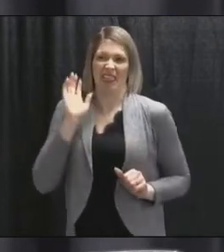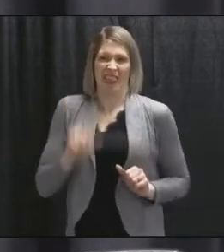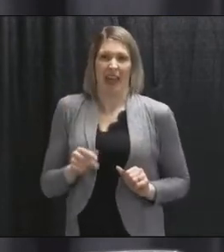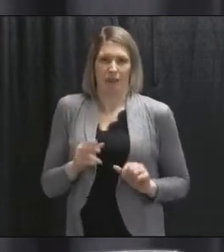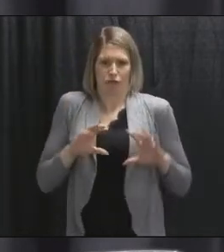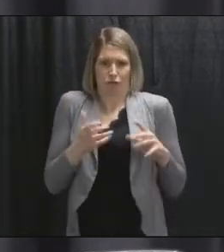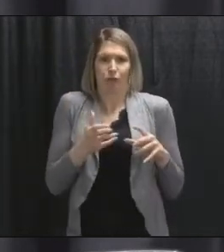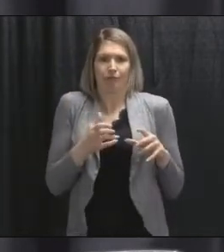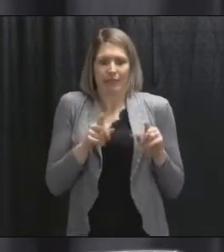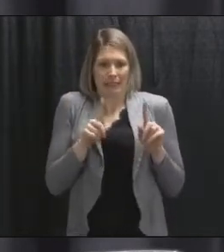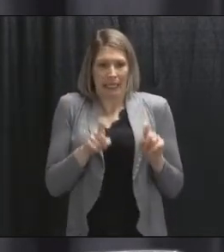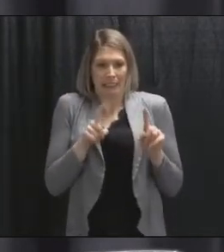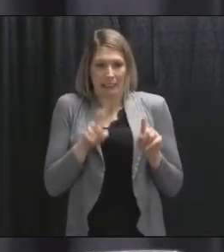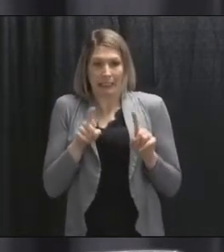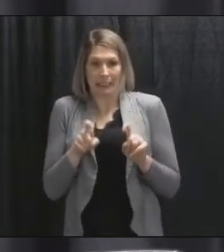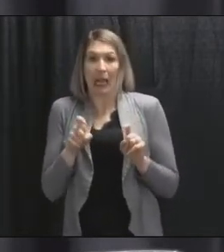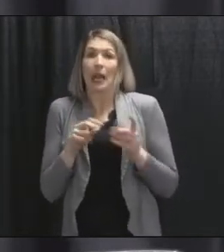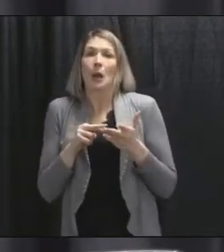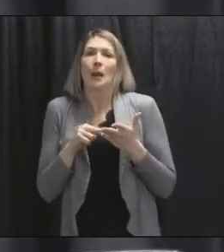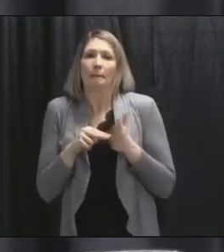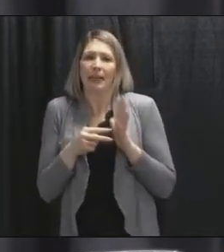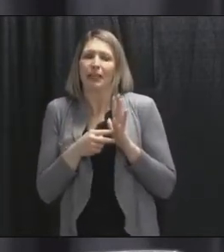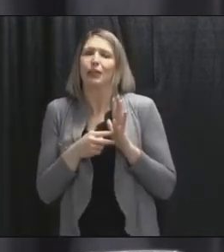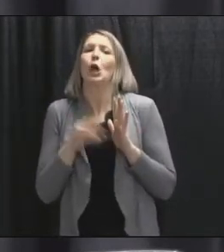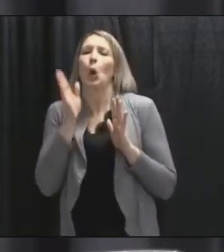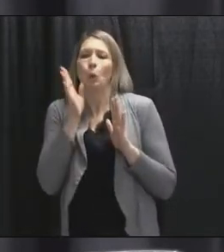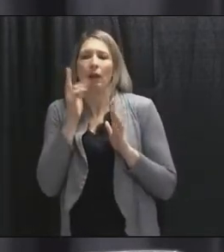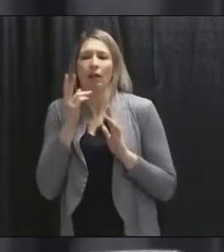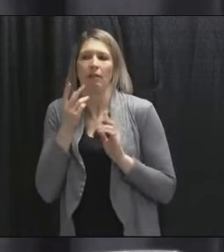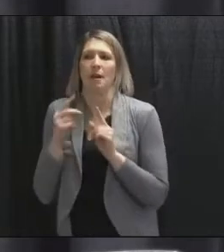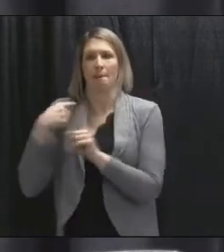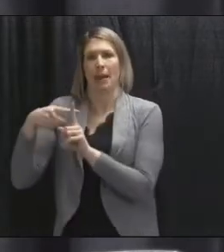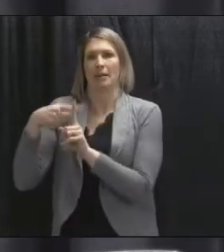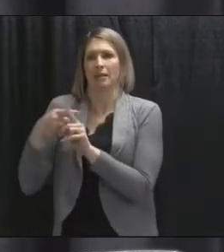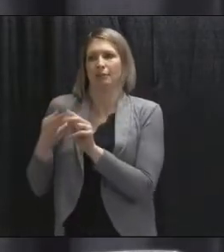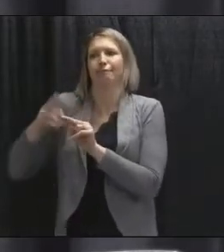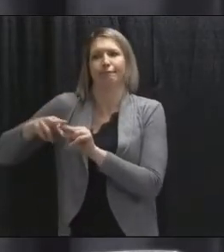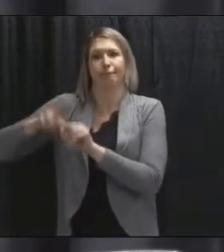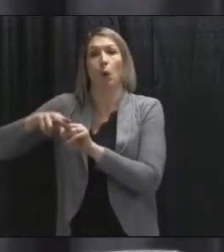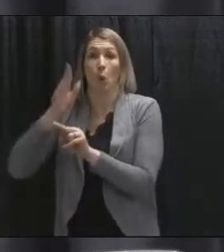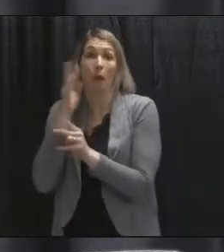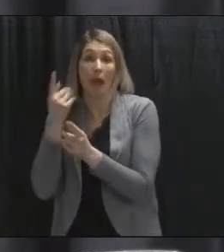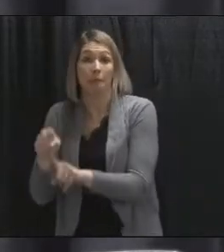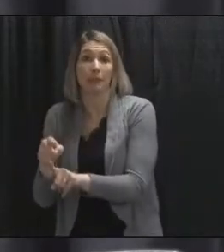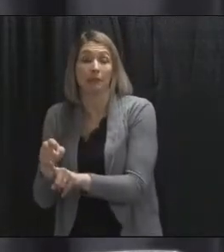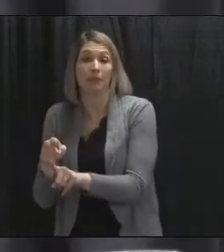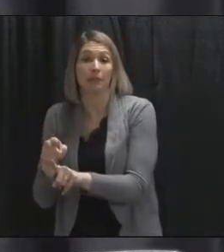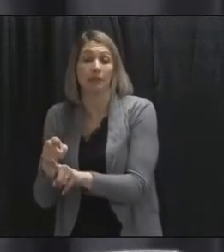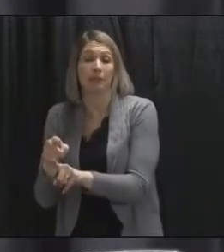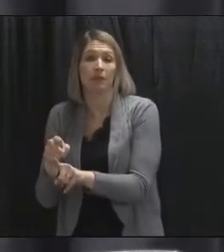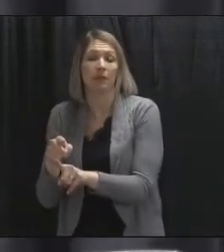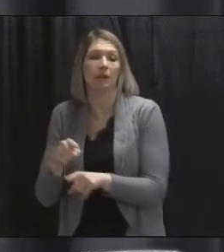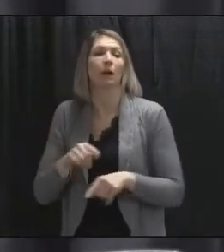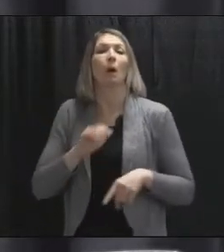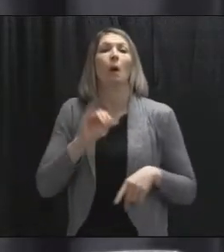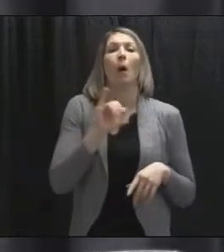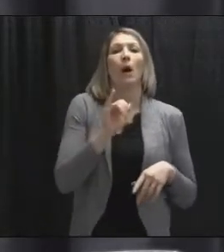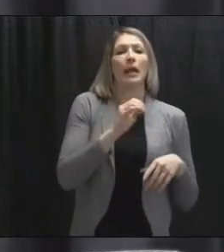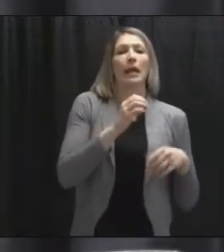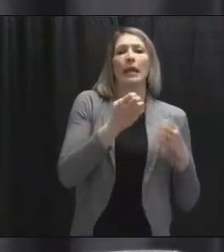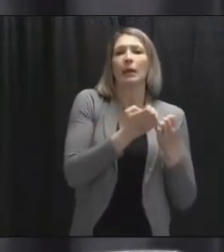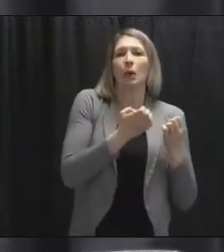will increase the number of people tested in this province. Procurement, however, for the equipment